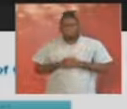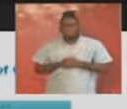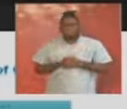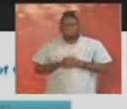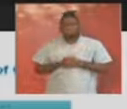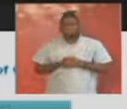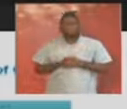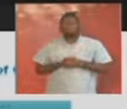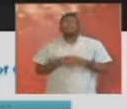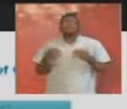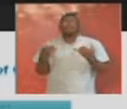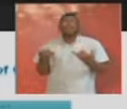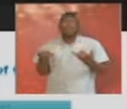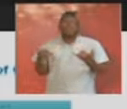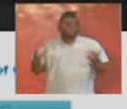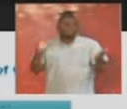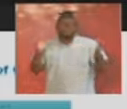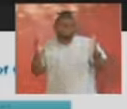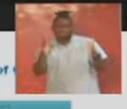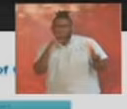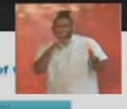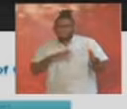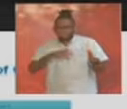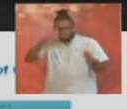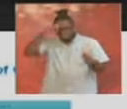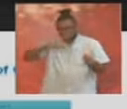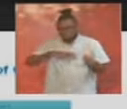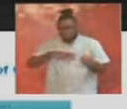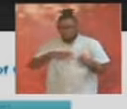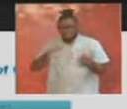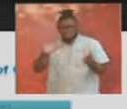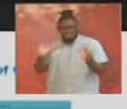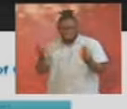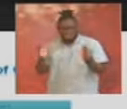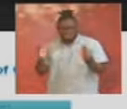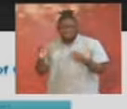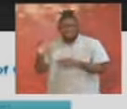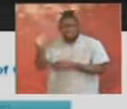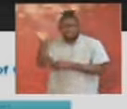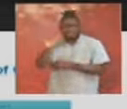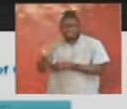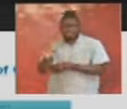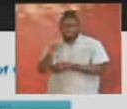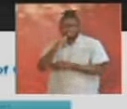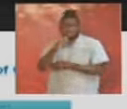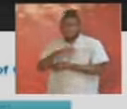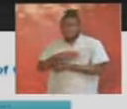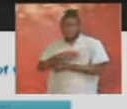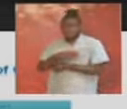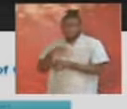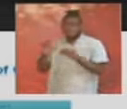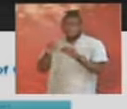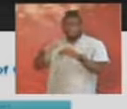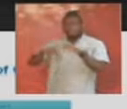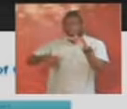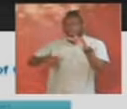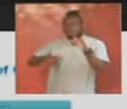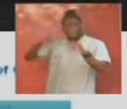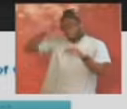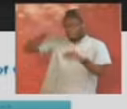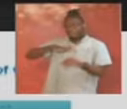females to males in each age category, the percentage of females actually was greater than the percentage of males, except in the